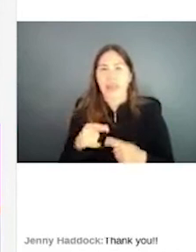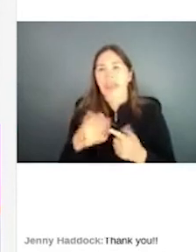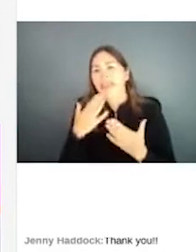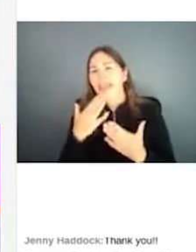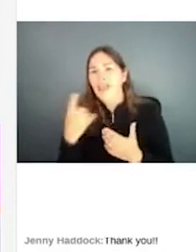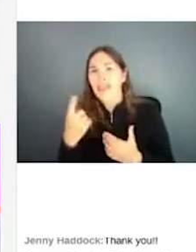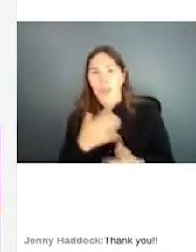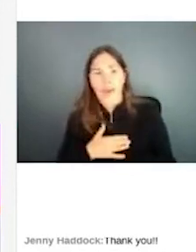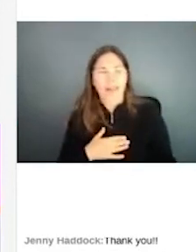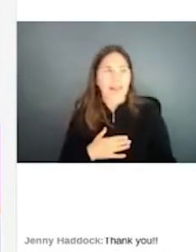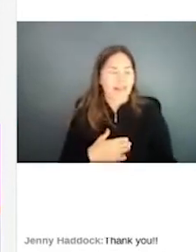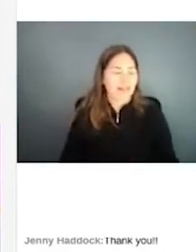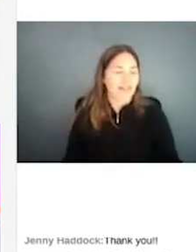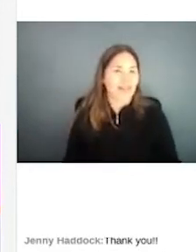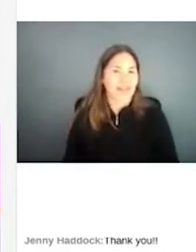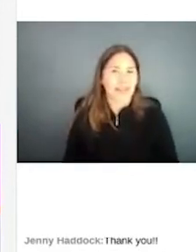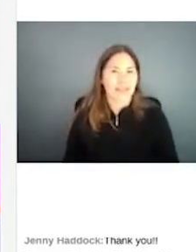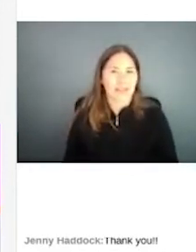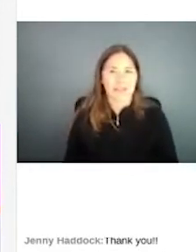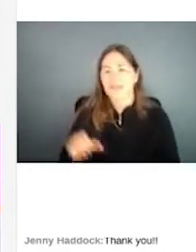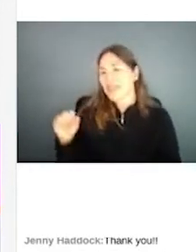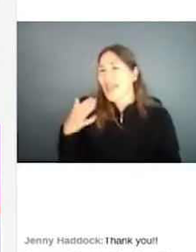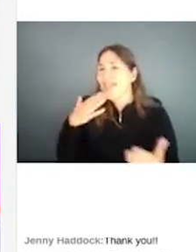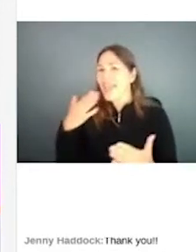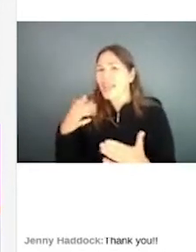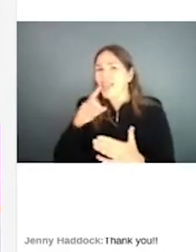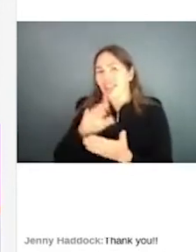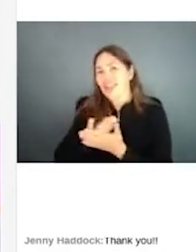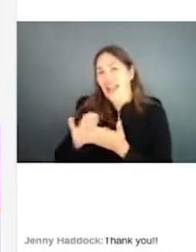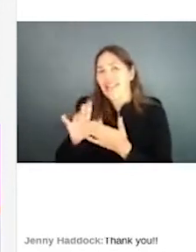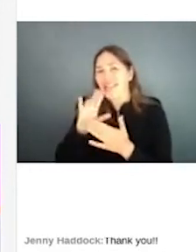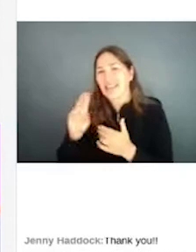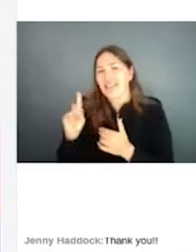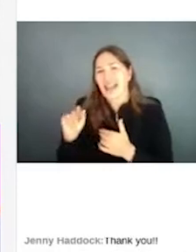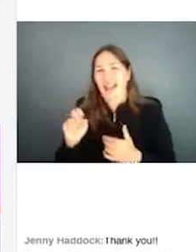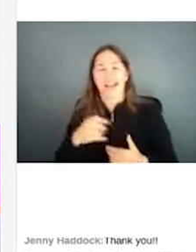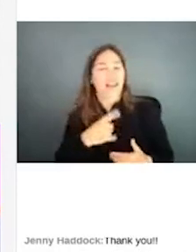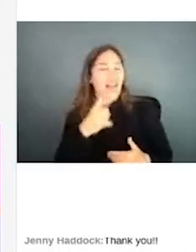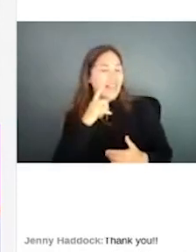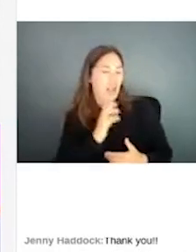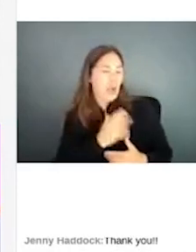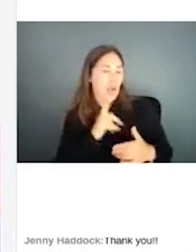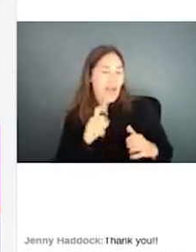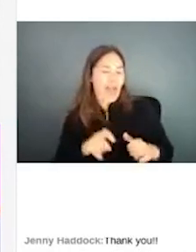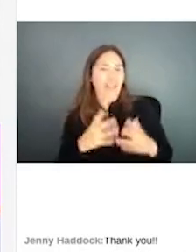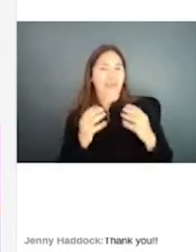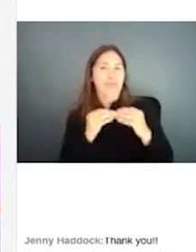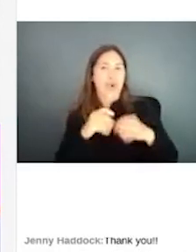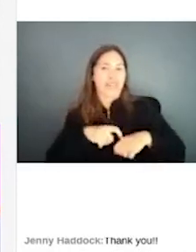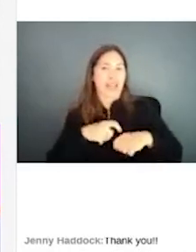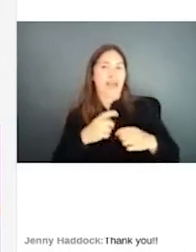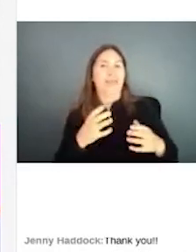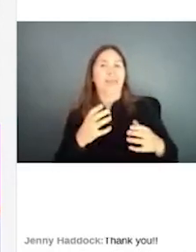somebody. But yeah, thank you. Nicely done. I think we're gonna have to spend a lot of time getting them back